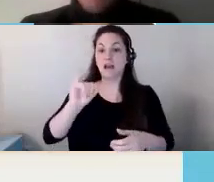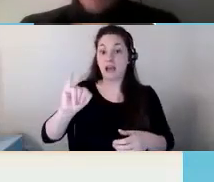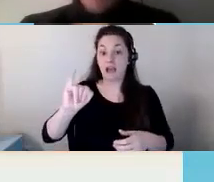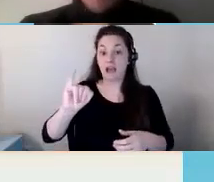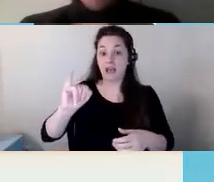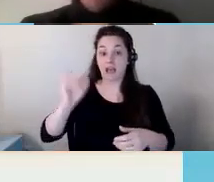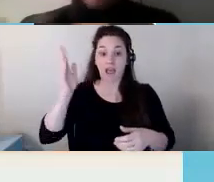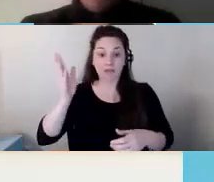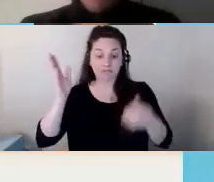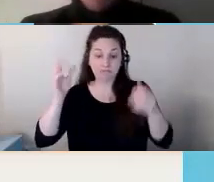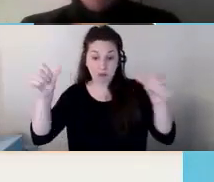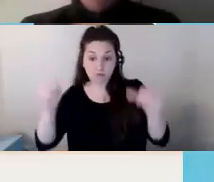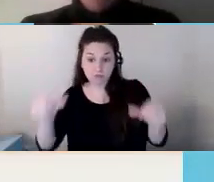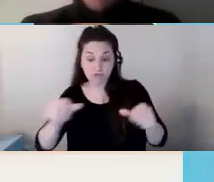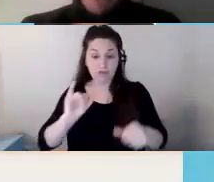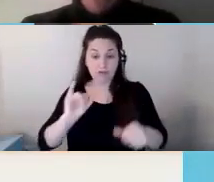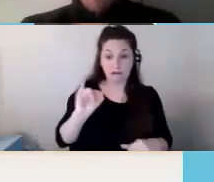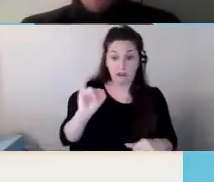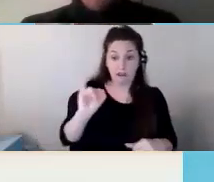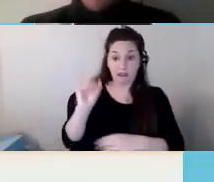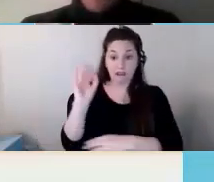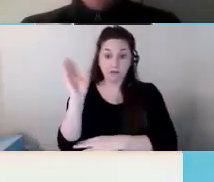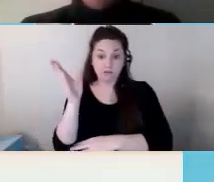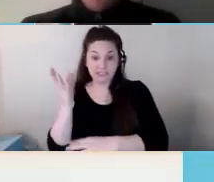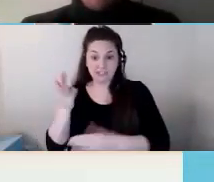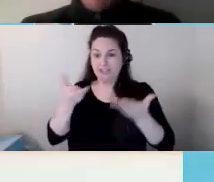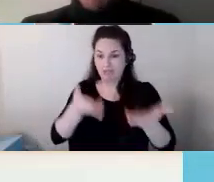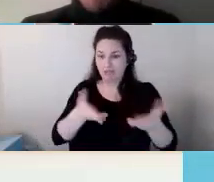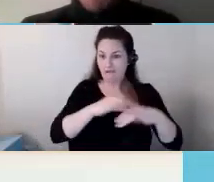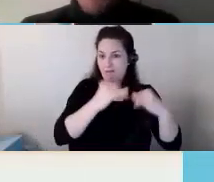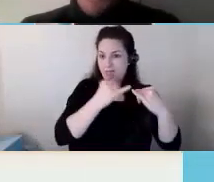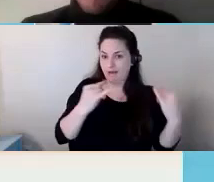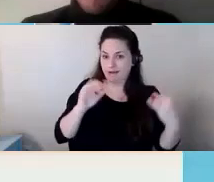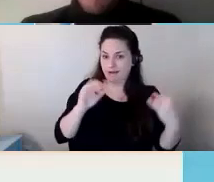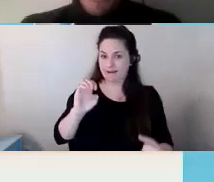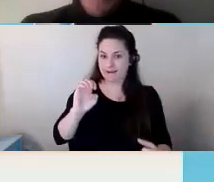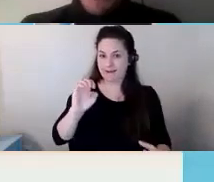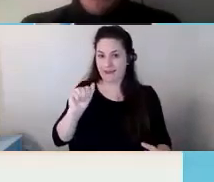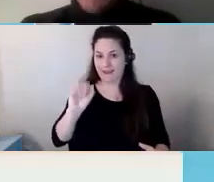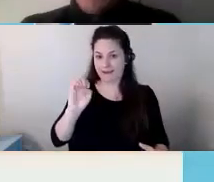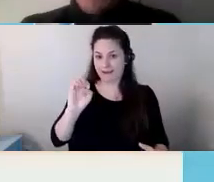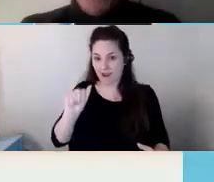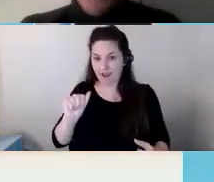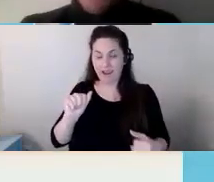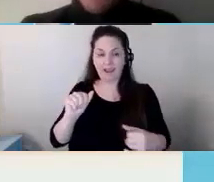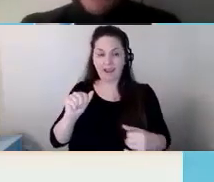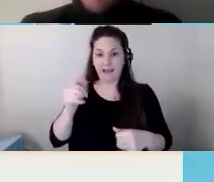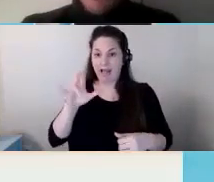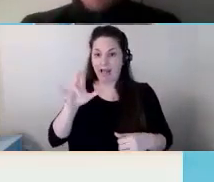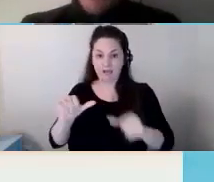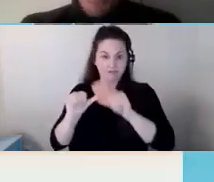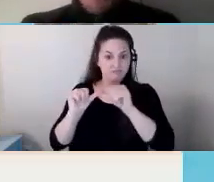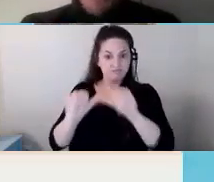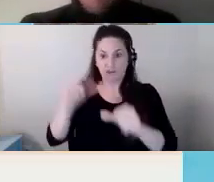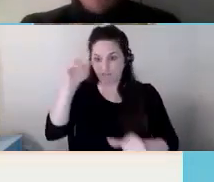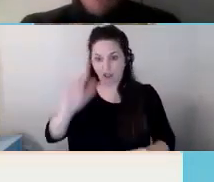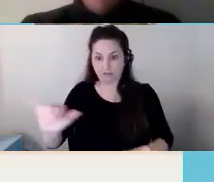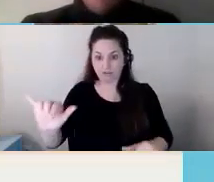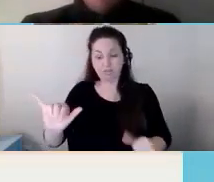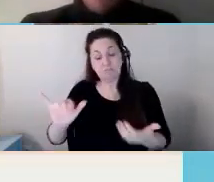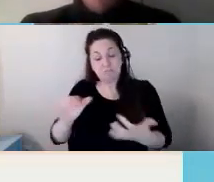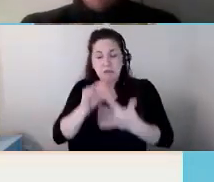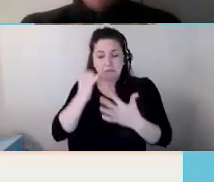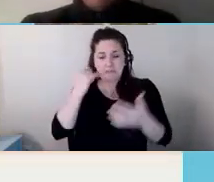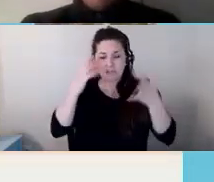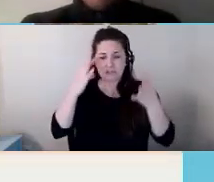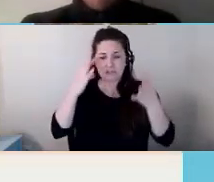iPresentation is online in the AERA gallery in perpetuity, unless you elect not to have it there.